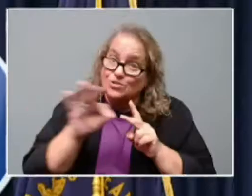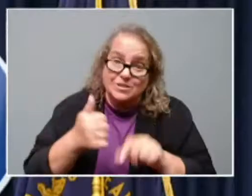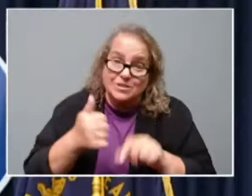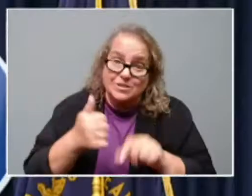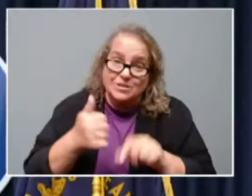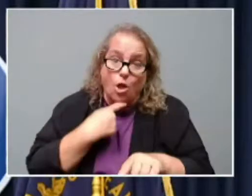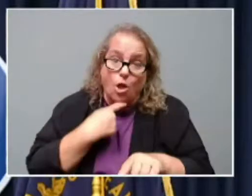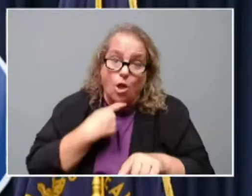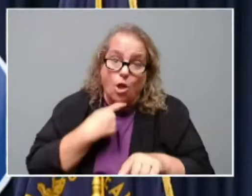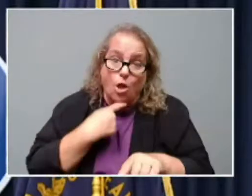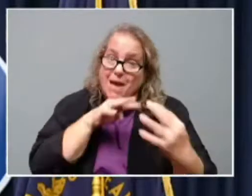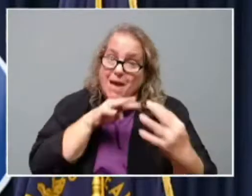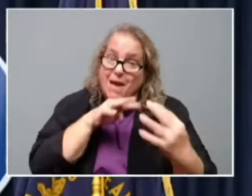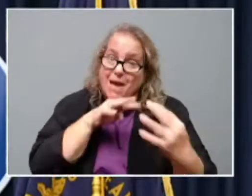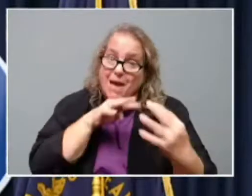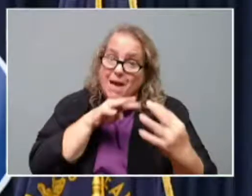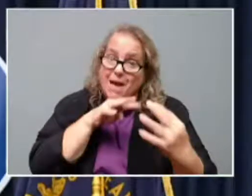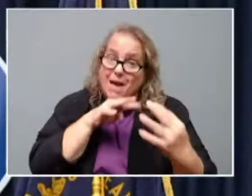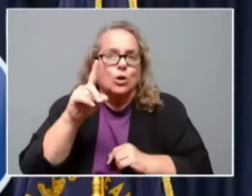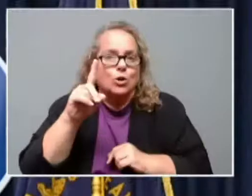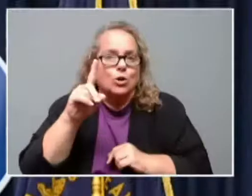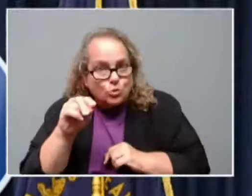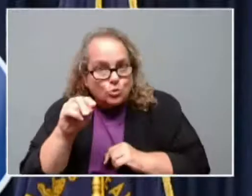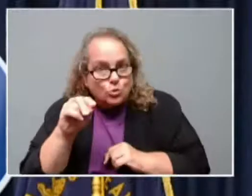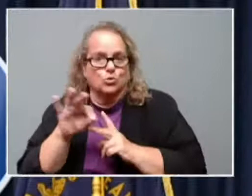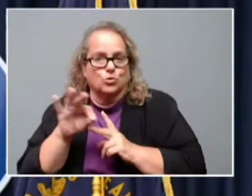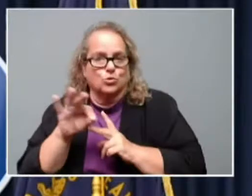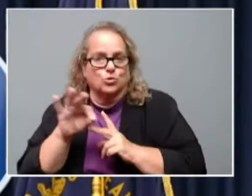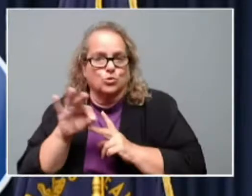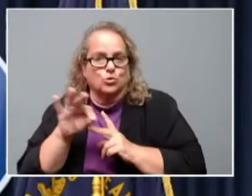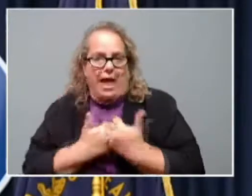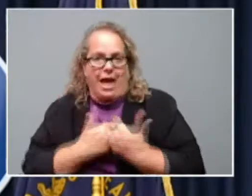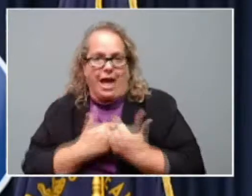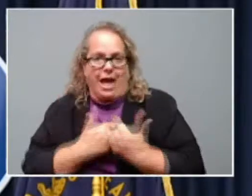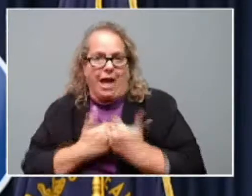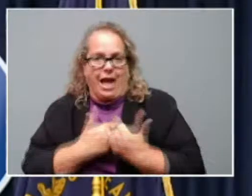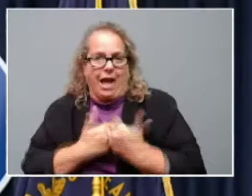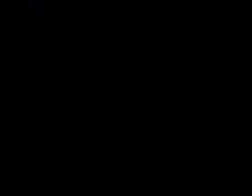what we do get to choose is how we do it and how we protect one another.